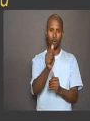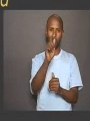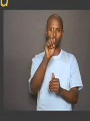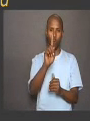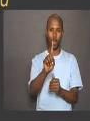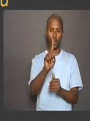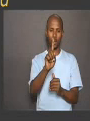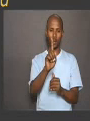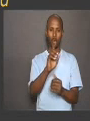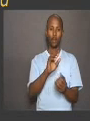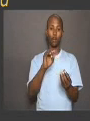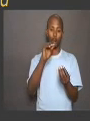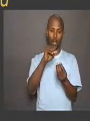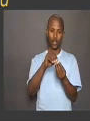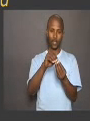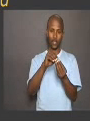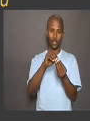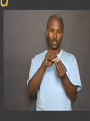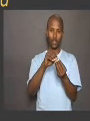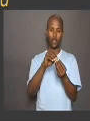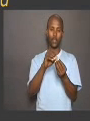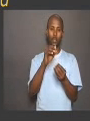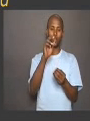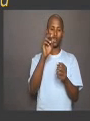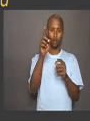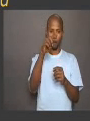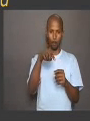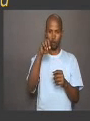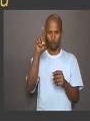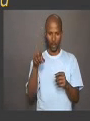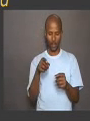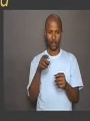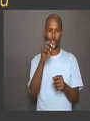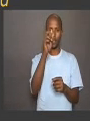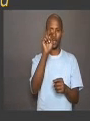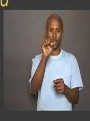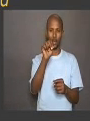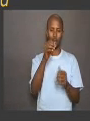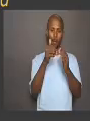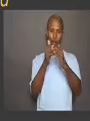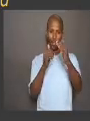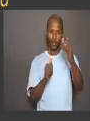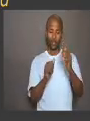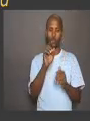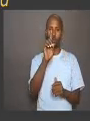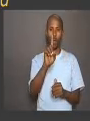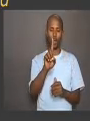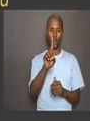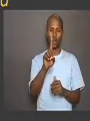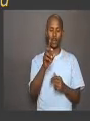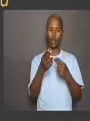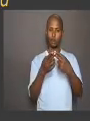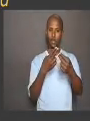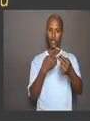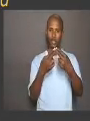A1 plus, in bracket, n minus 1